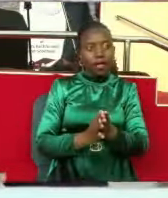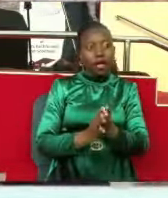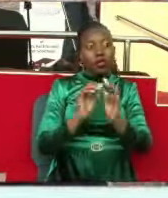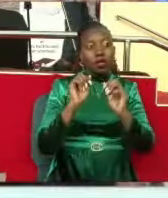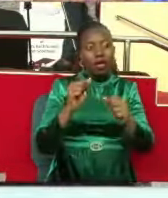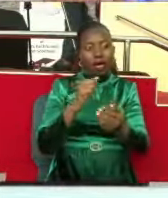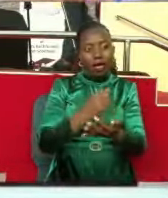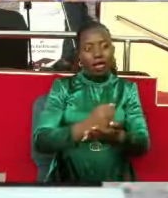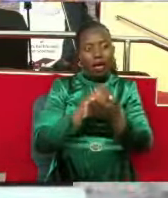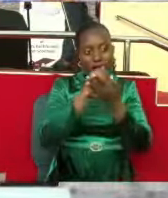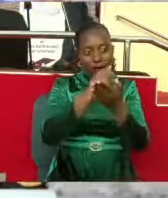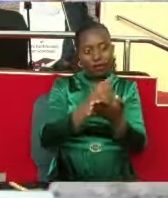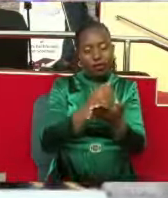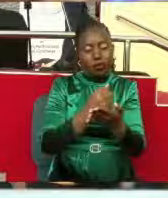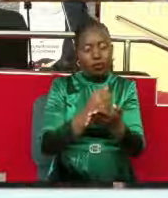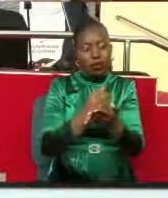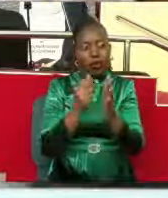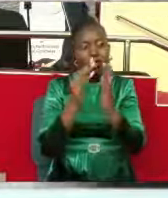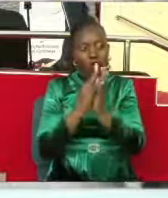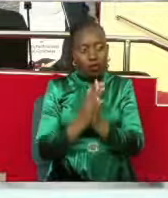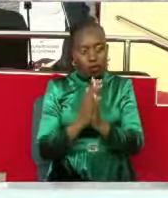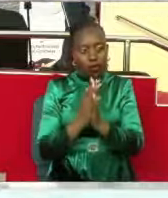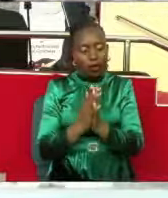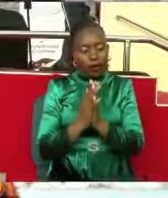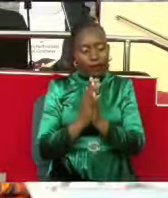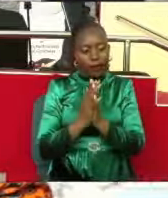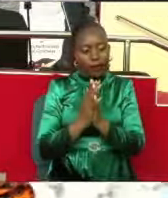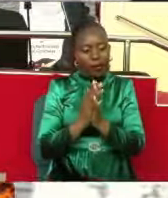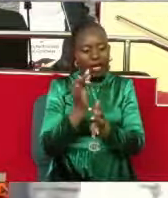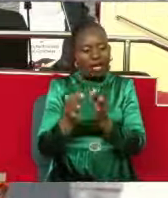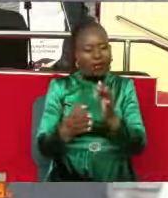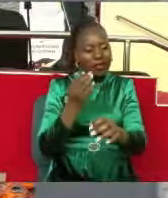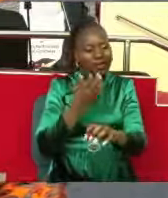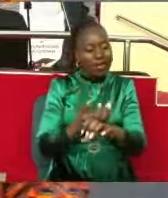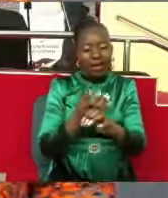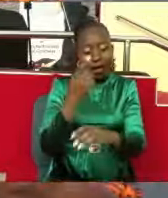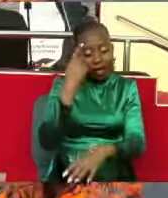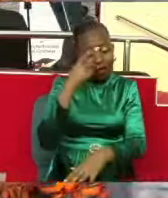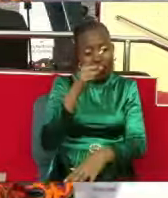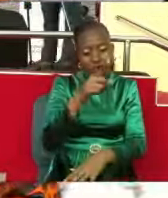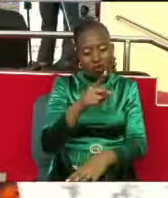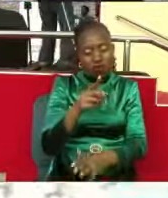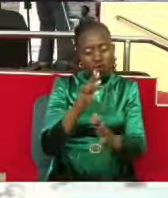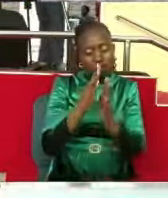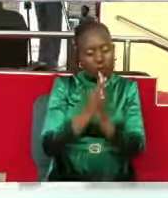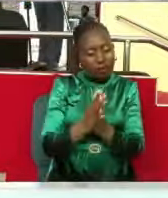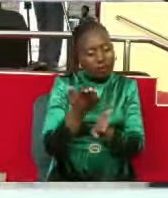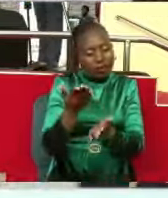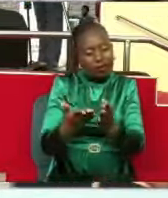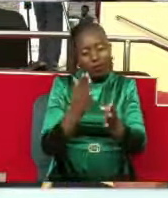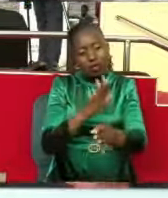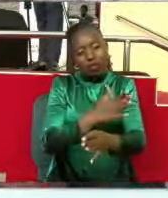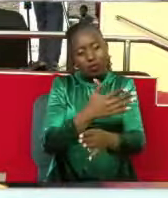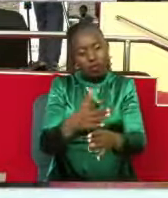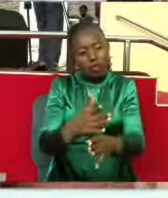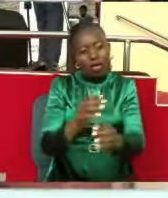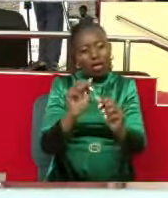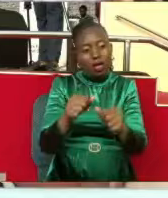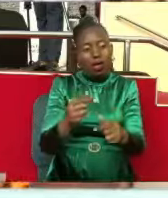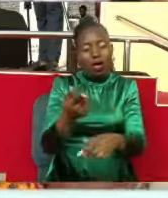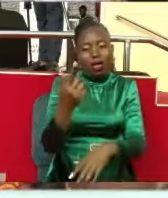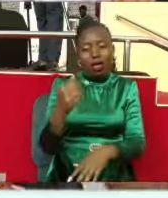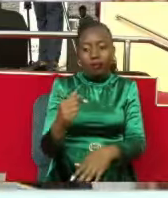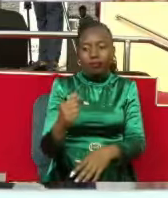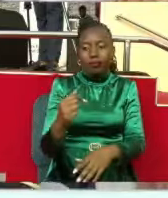sing that song that has become so hard for you to sing. They can help you sing. Jesus.